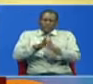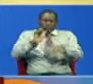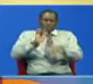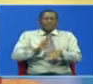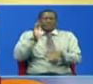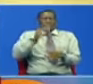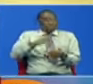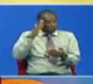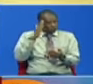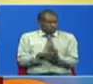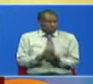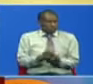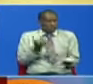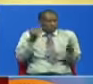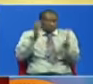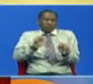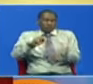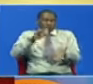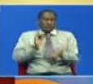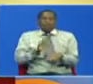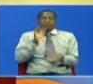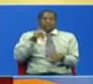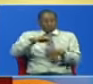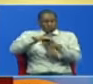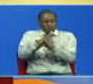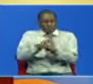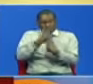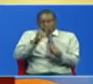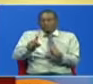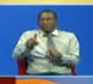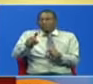real because the virus